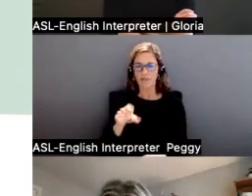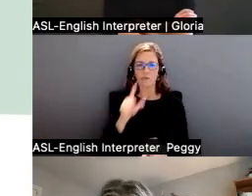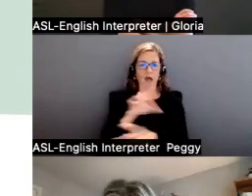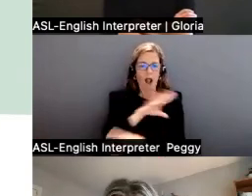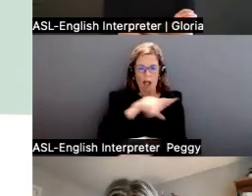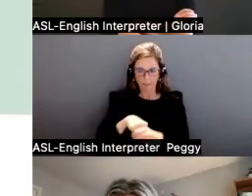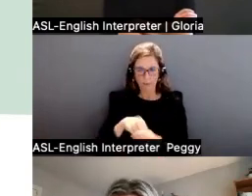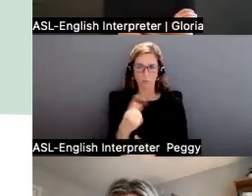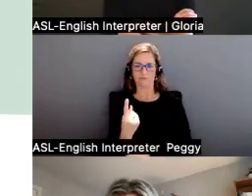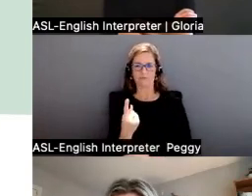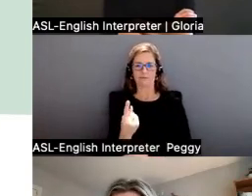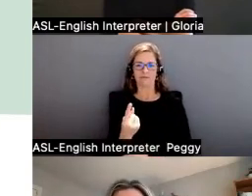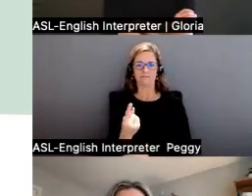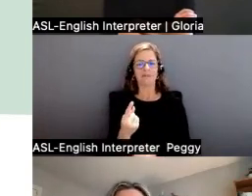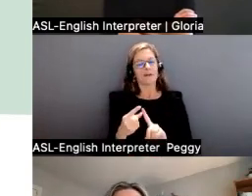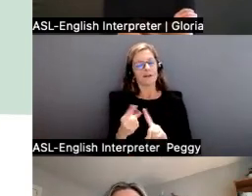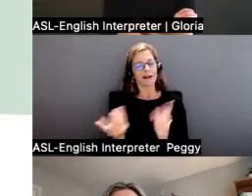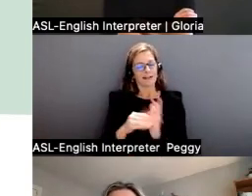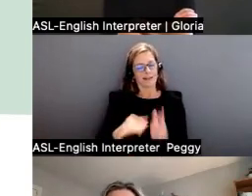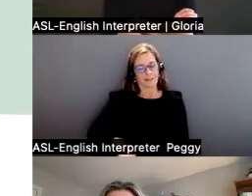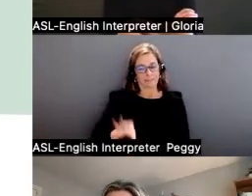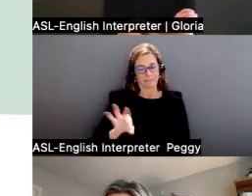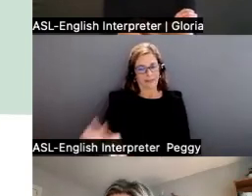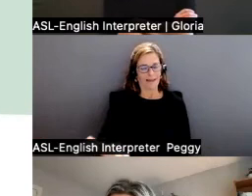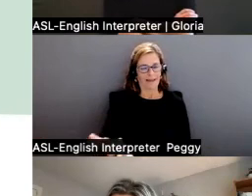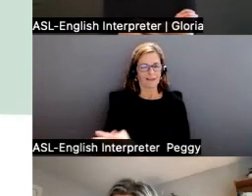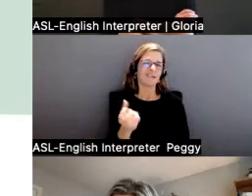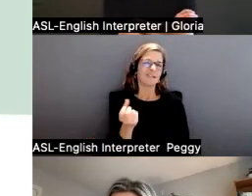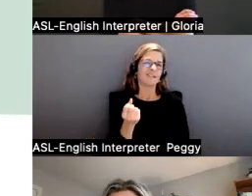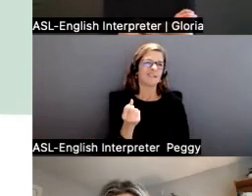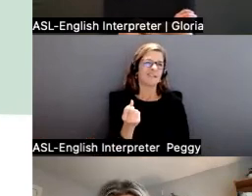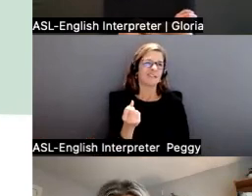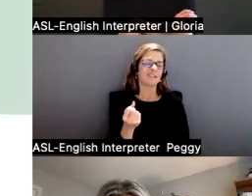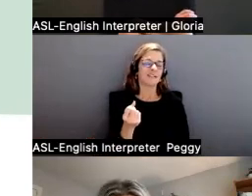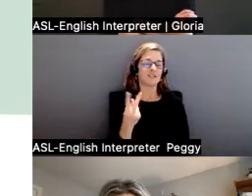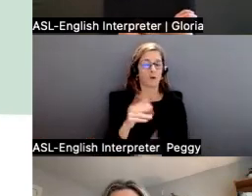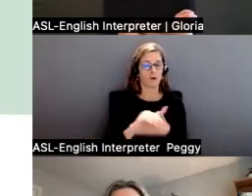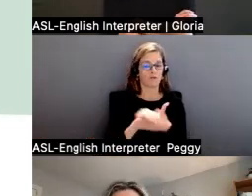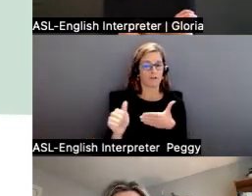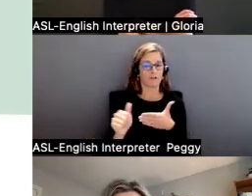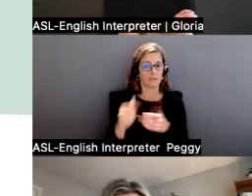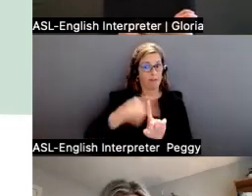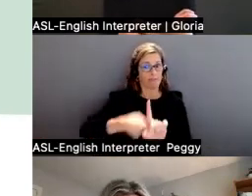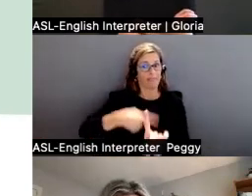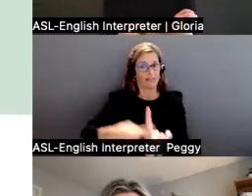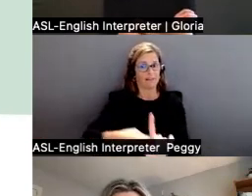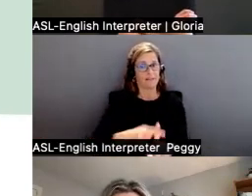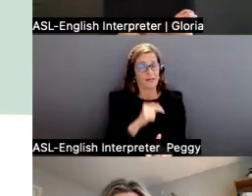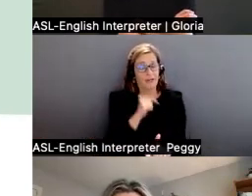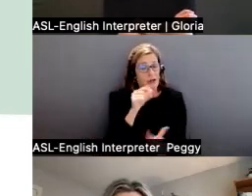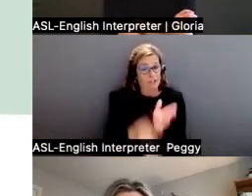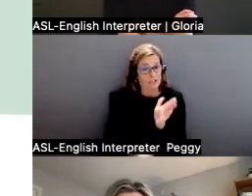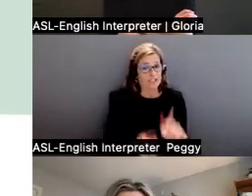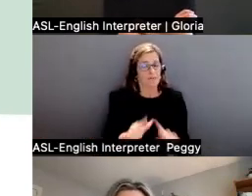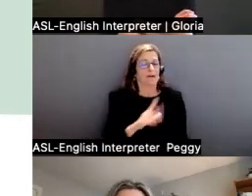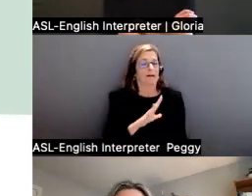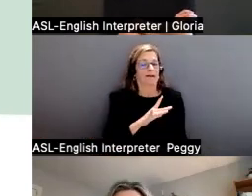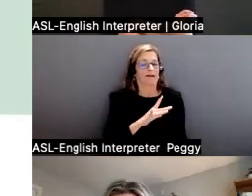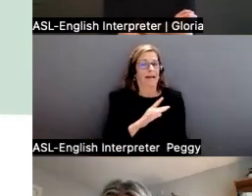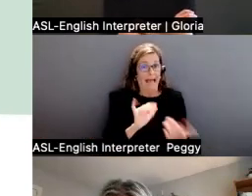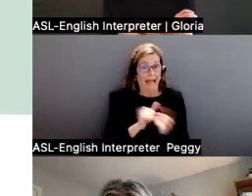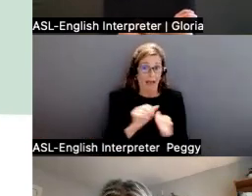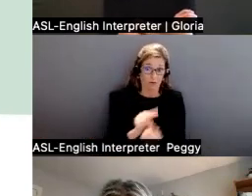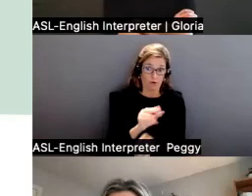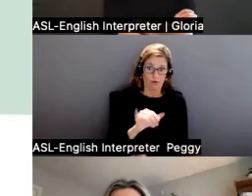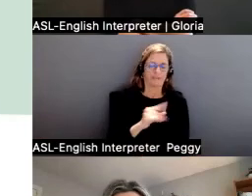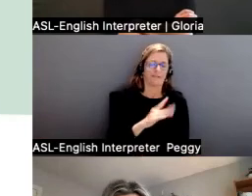there's a fee for paid versions, of course, around $12 per month. It's not cheap, but it is very interesting in how it works. The